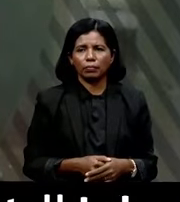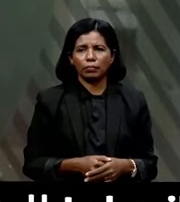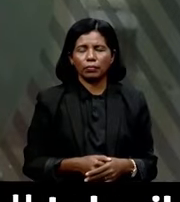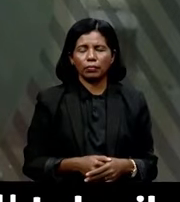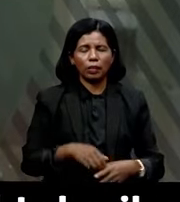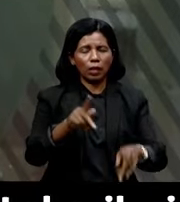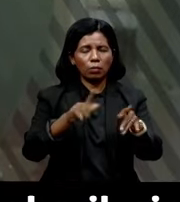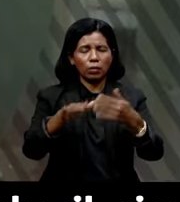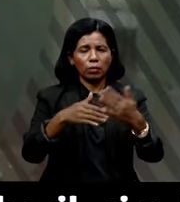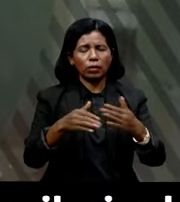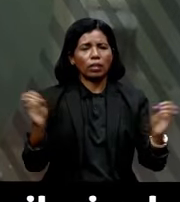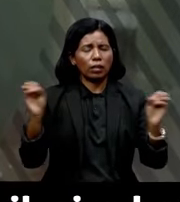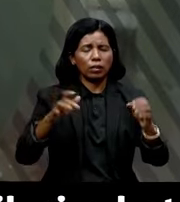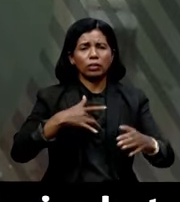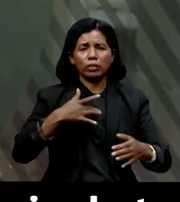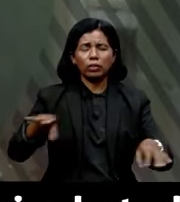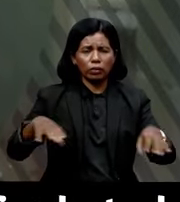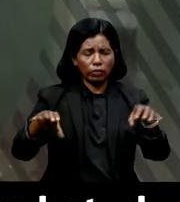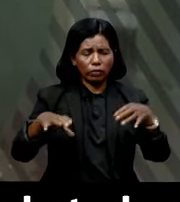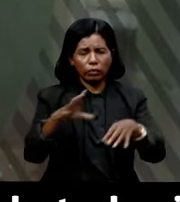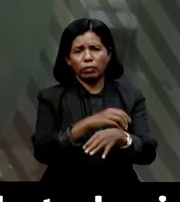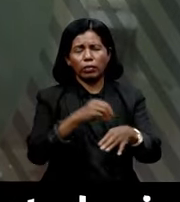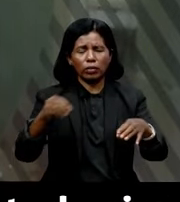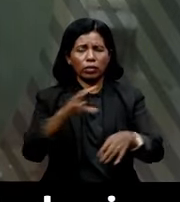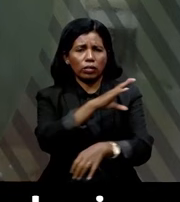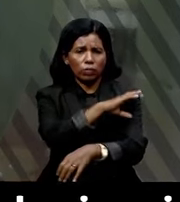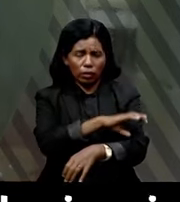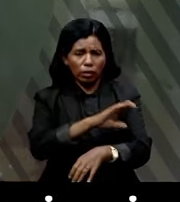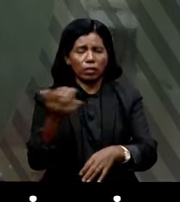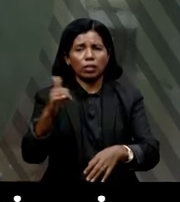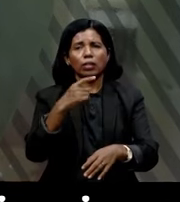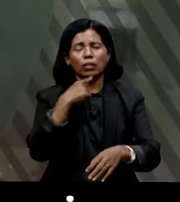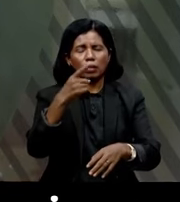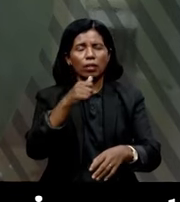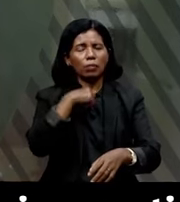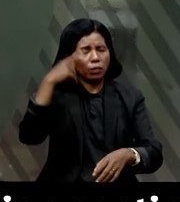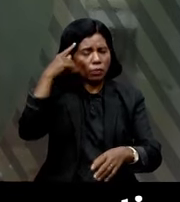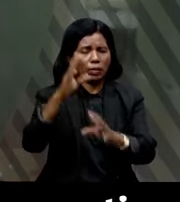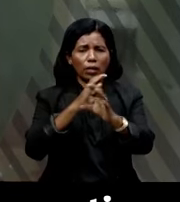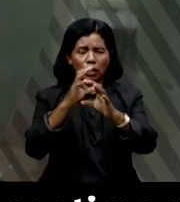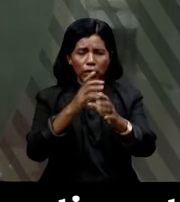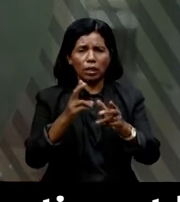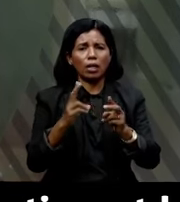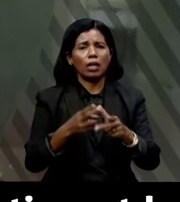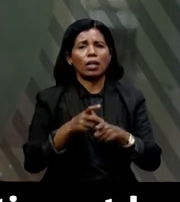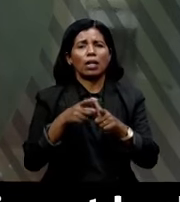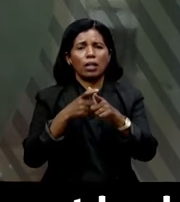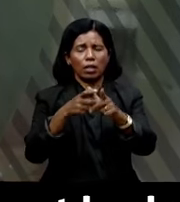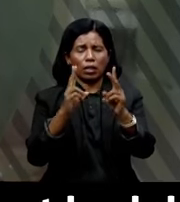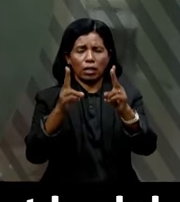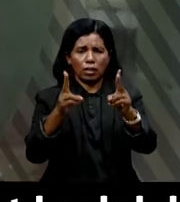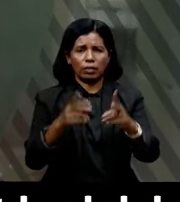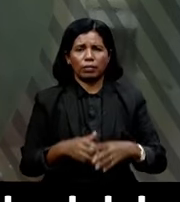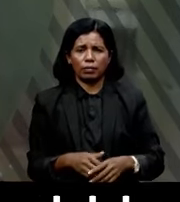Peregrinu, sira, lamenta, servisu, komisaun, organizasaun, no parte seguransa, tanba, orienta, amu papa, ne kareta, hudi halai, velosidade,